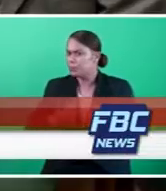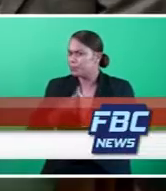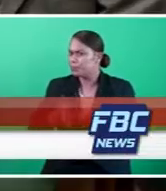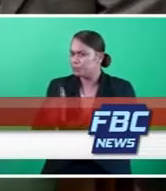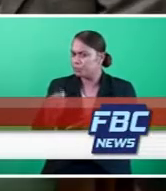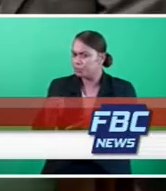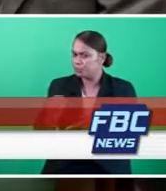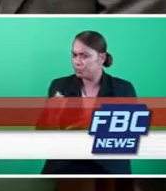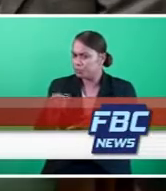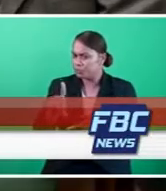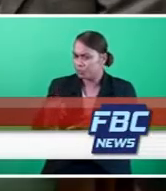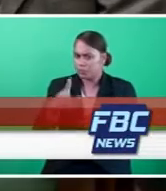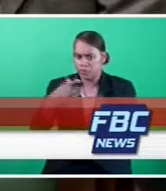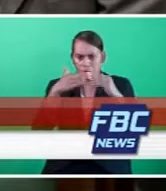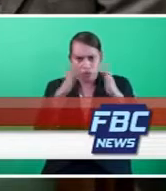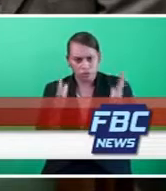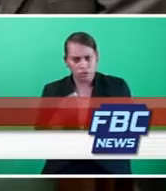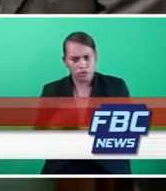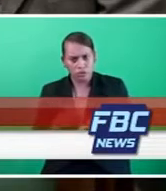Secondly,